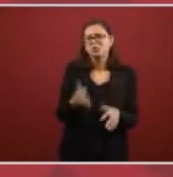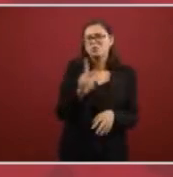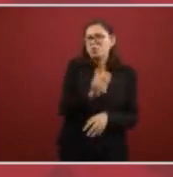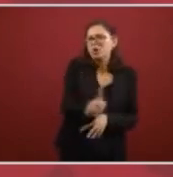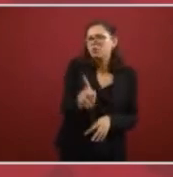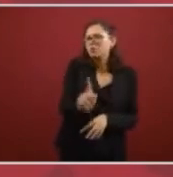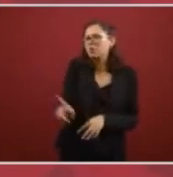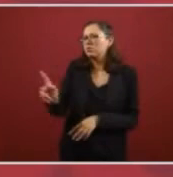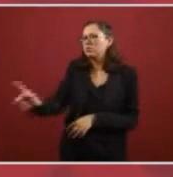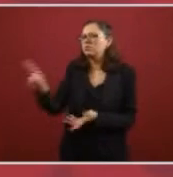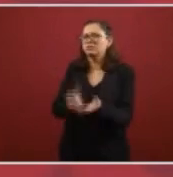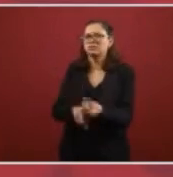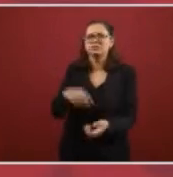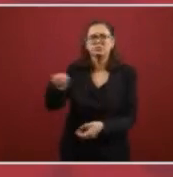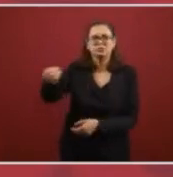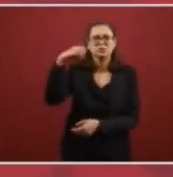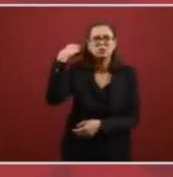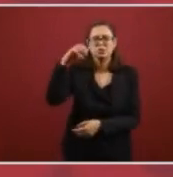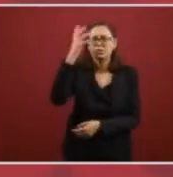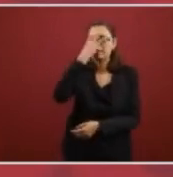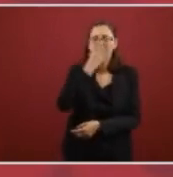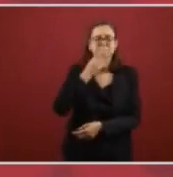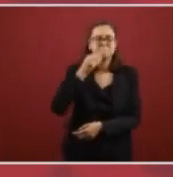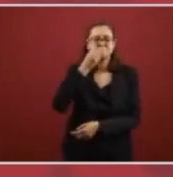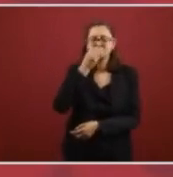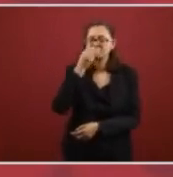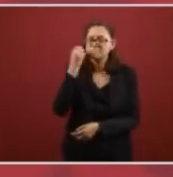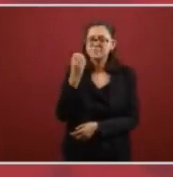a beautiful state of Oaxaca,